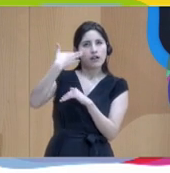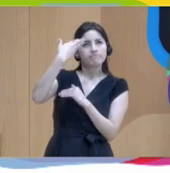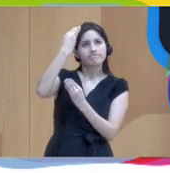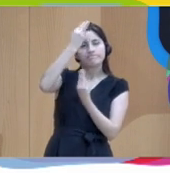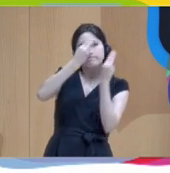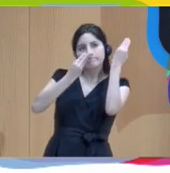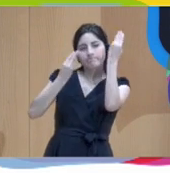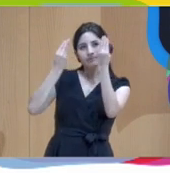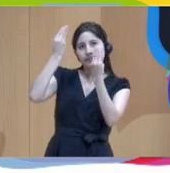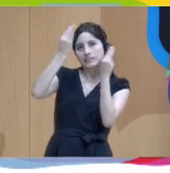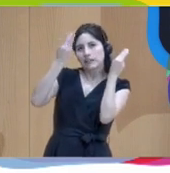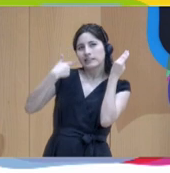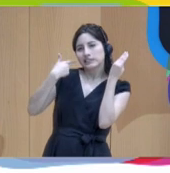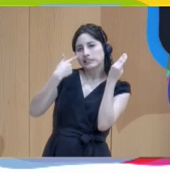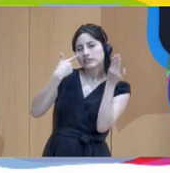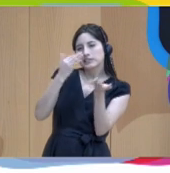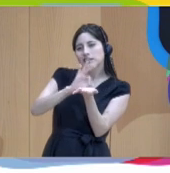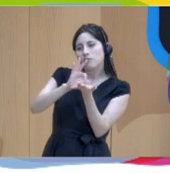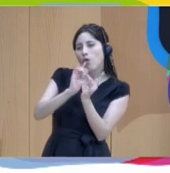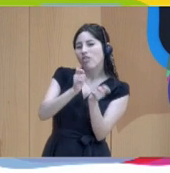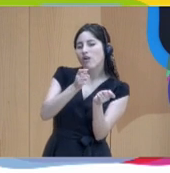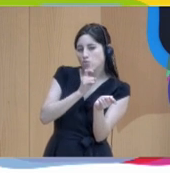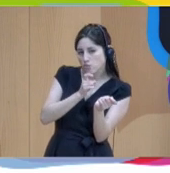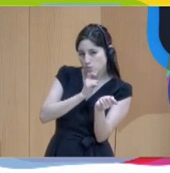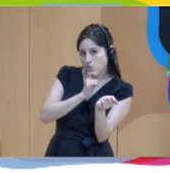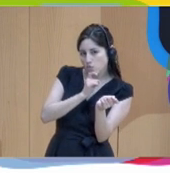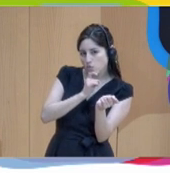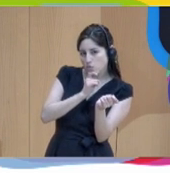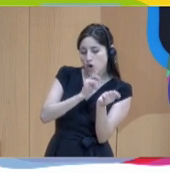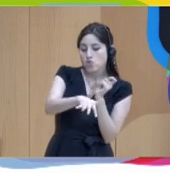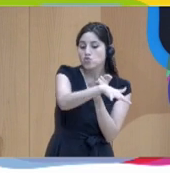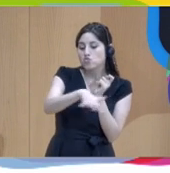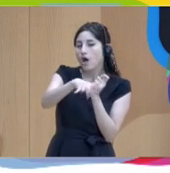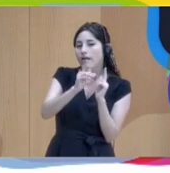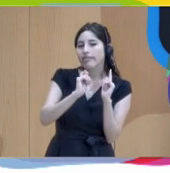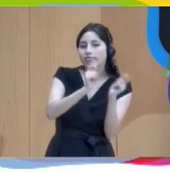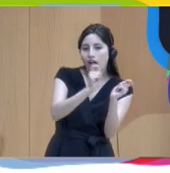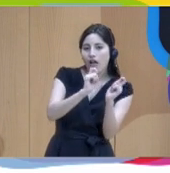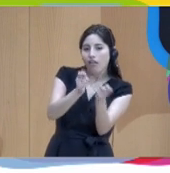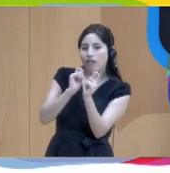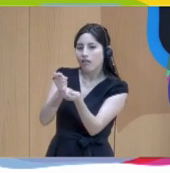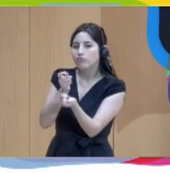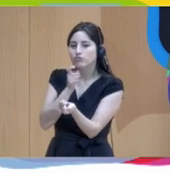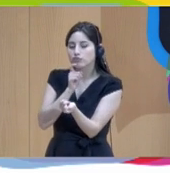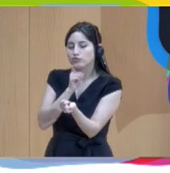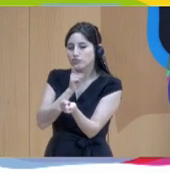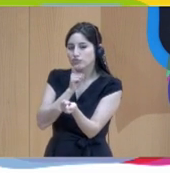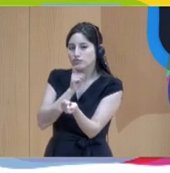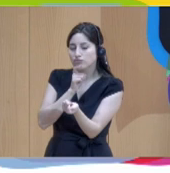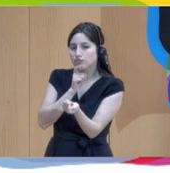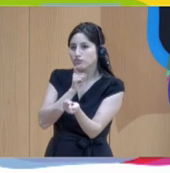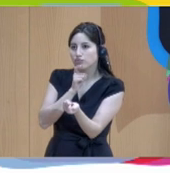about it, that we can't do it just like we have done it 10, 20 years